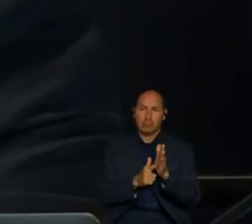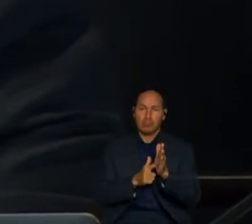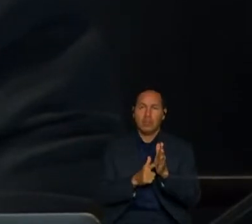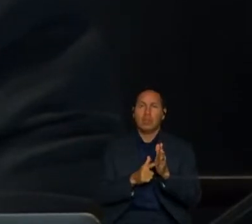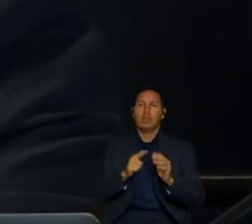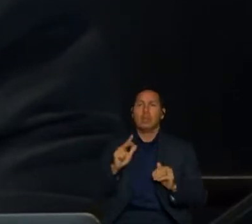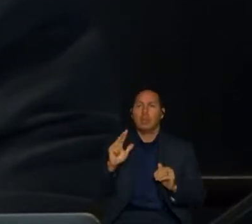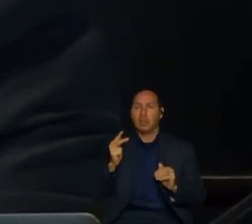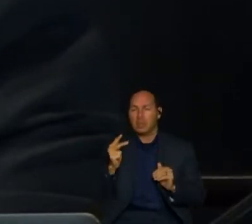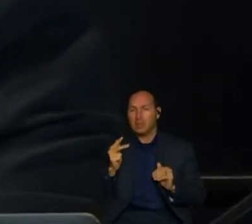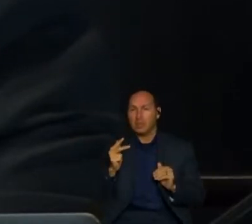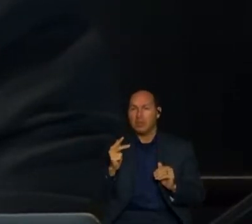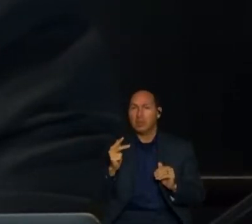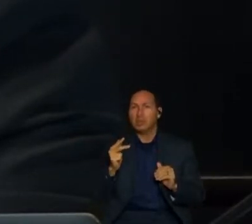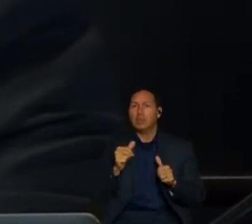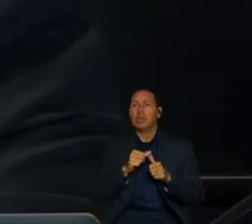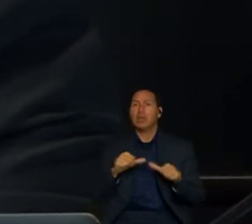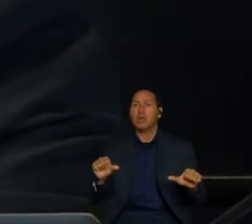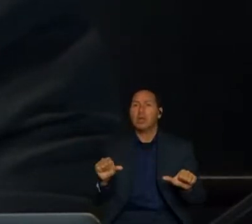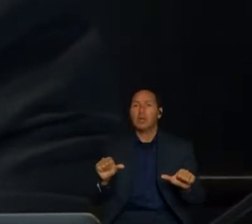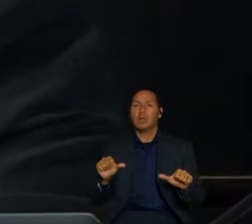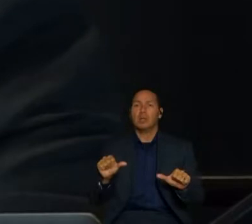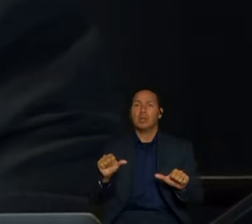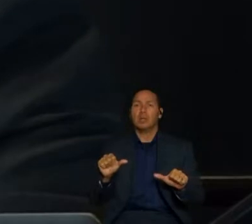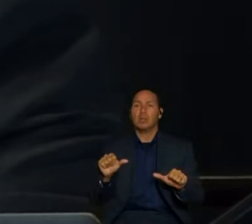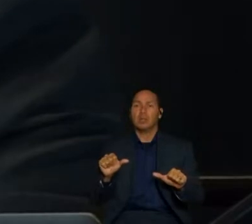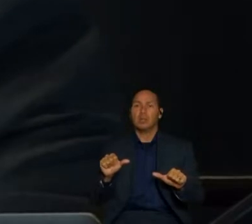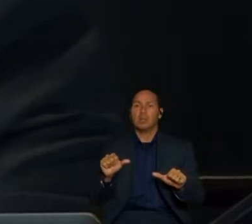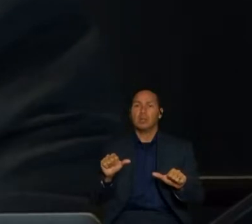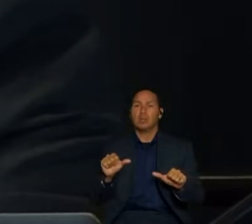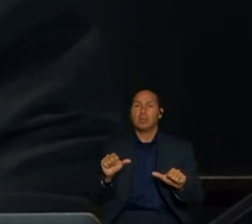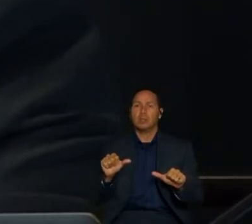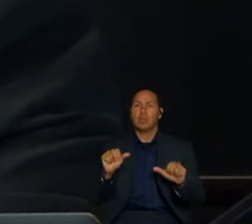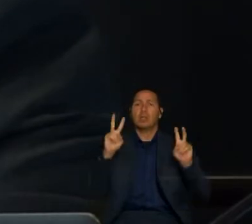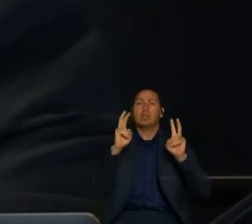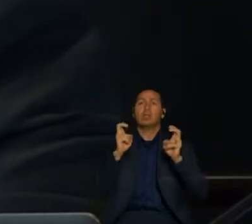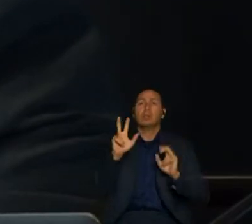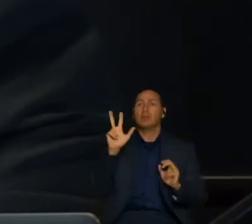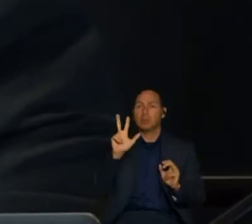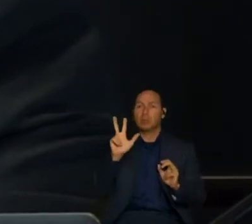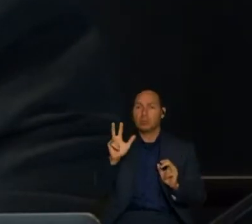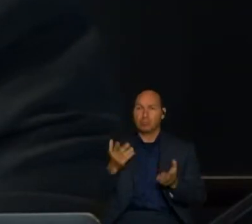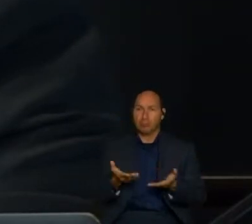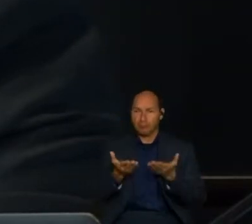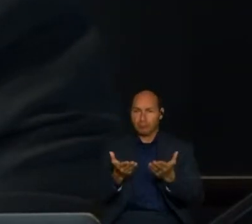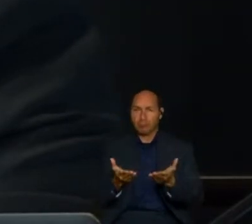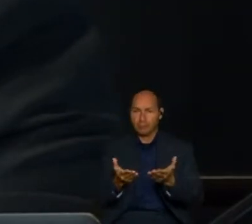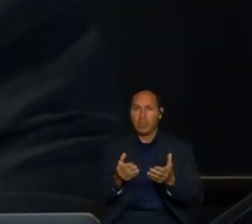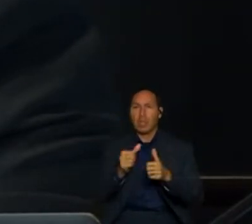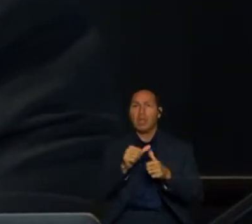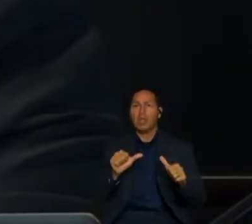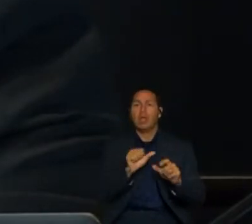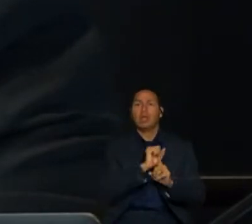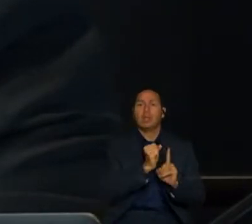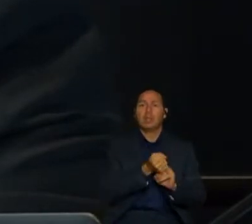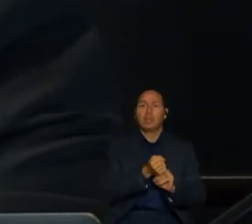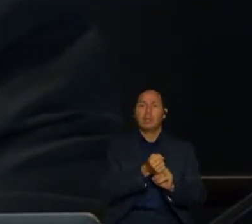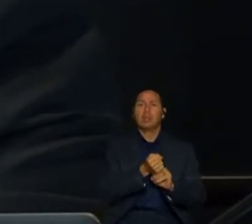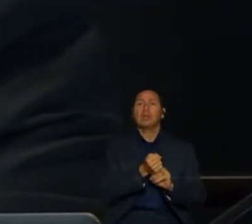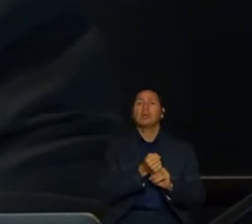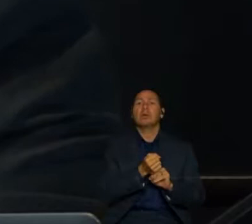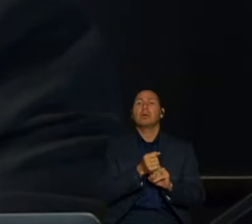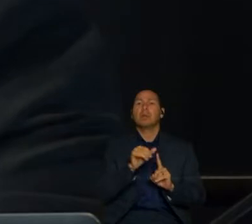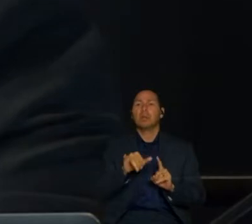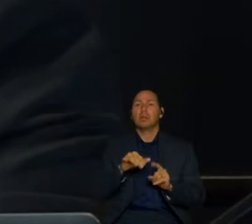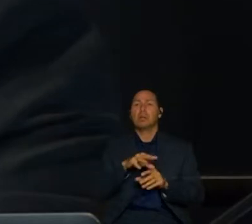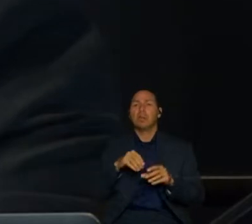three, any filings authorized under Title 3 of PROMESA, in each case that are set forth as